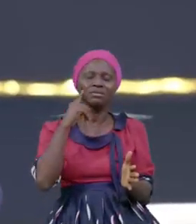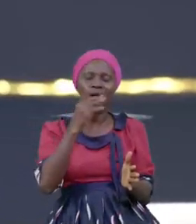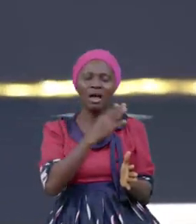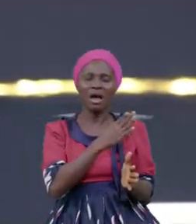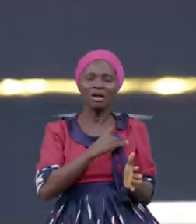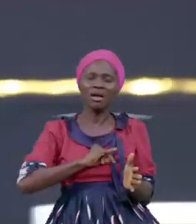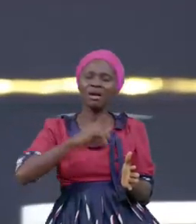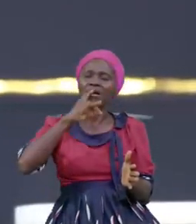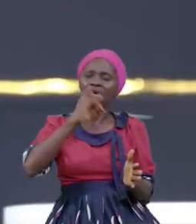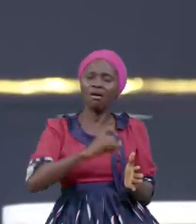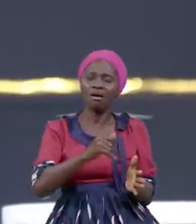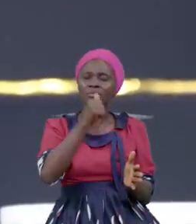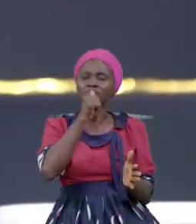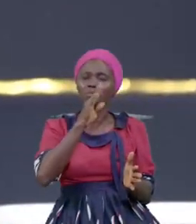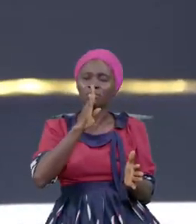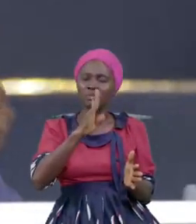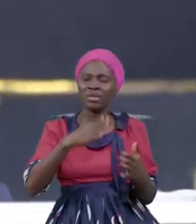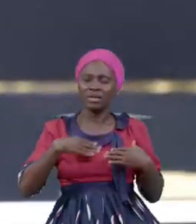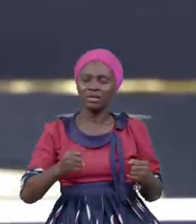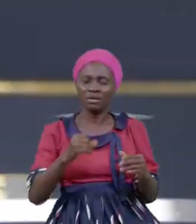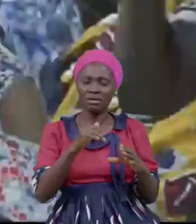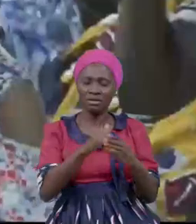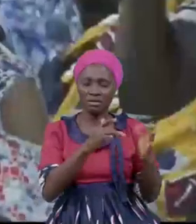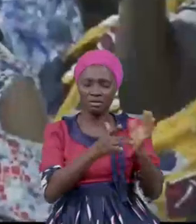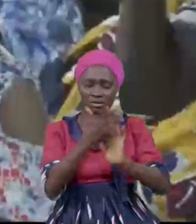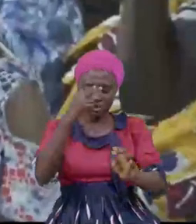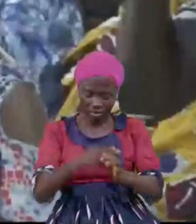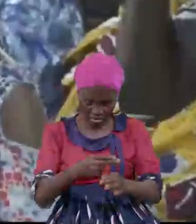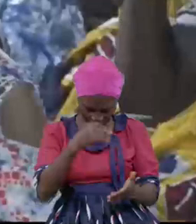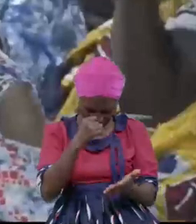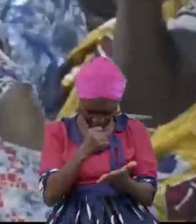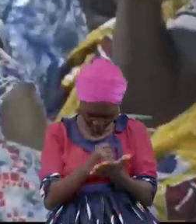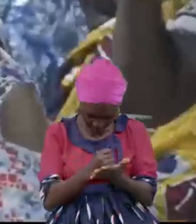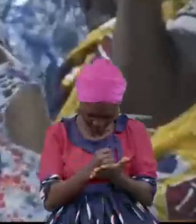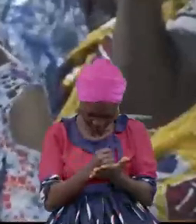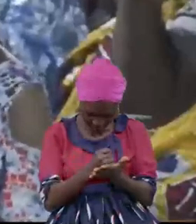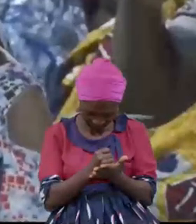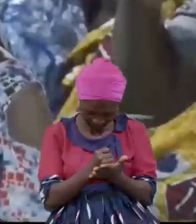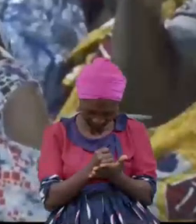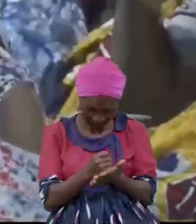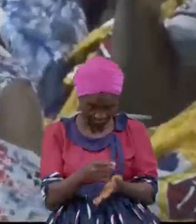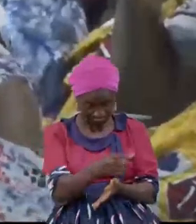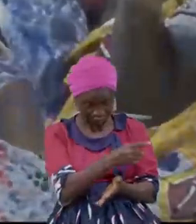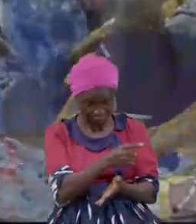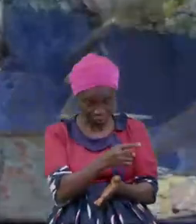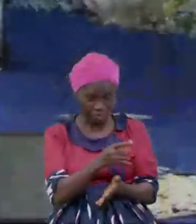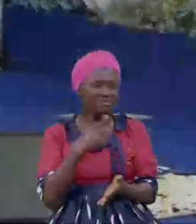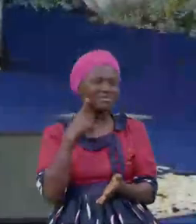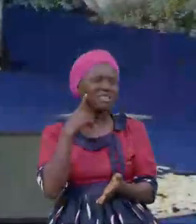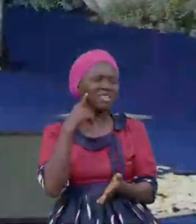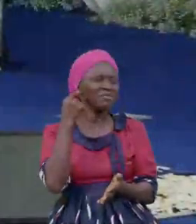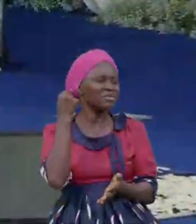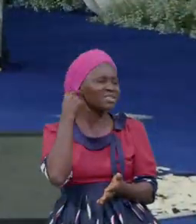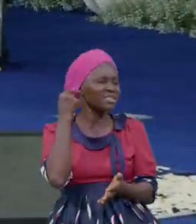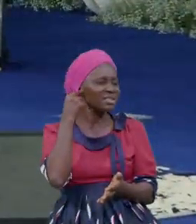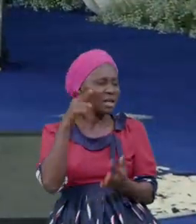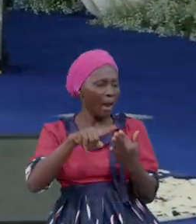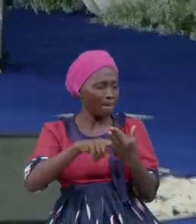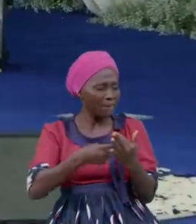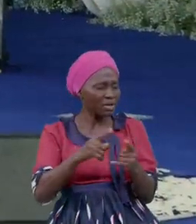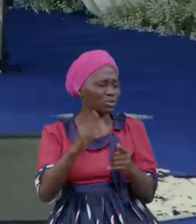be healed in Jesus' name. Those deaf ears begin to hear